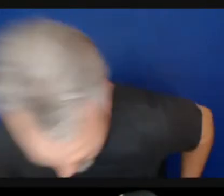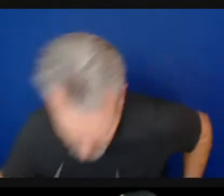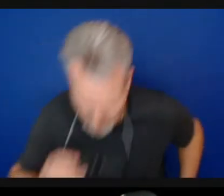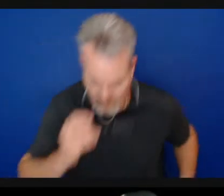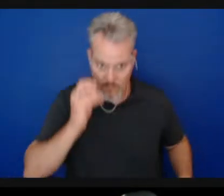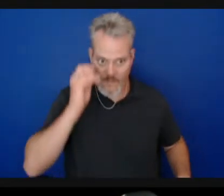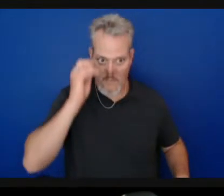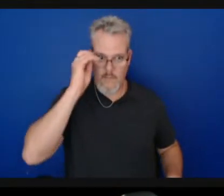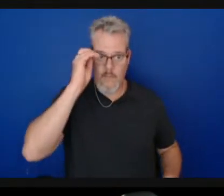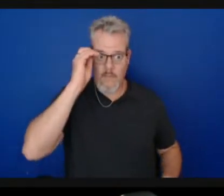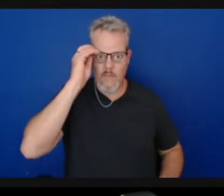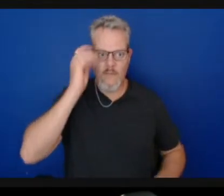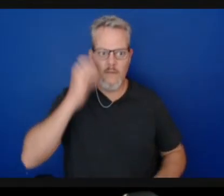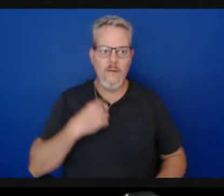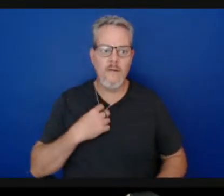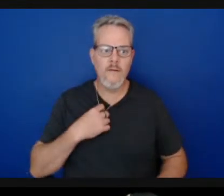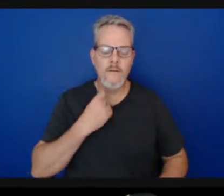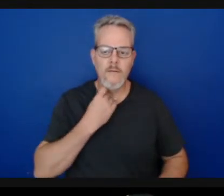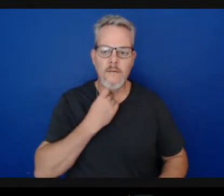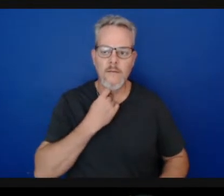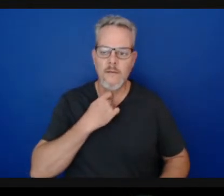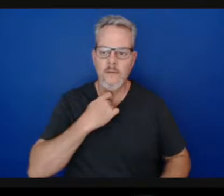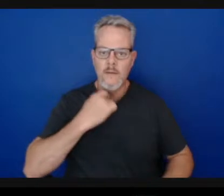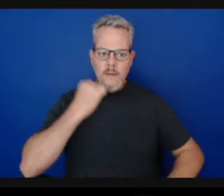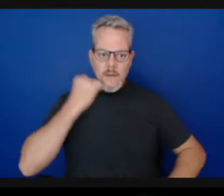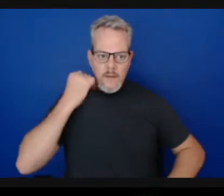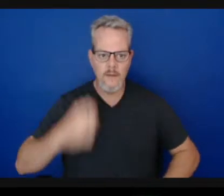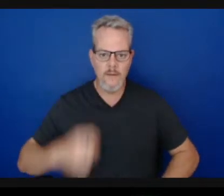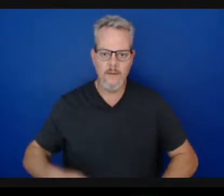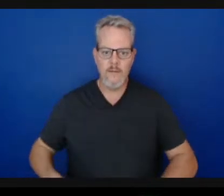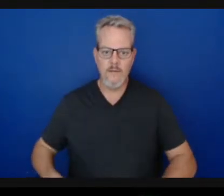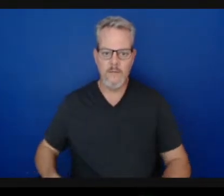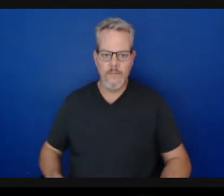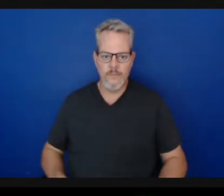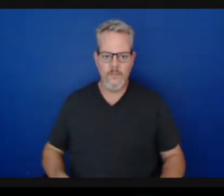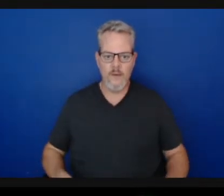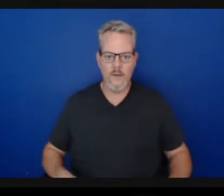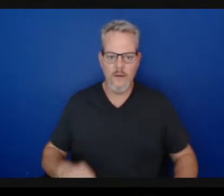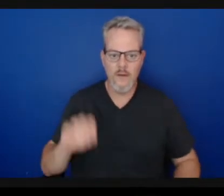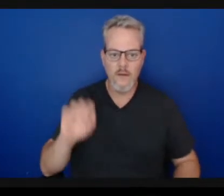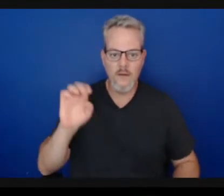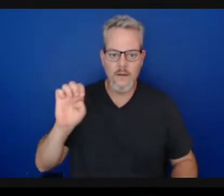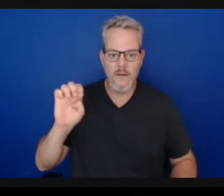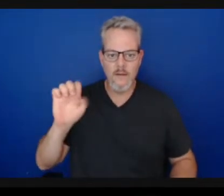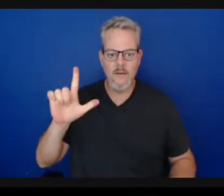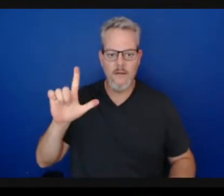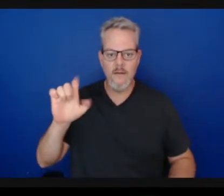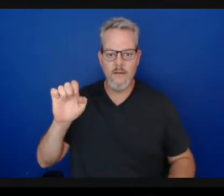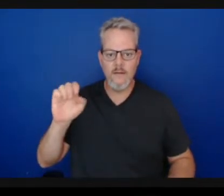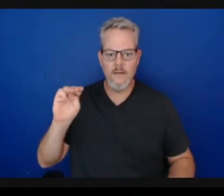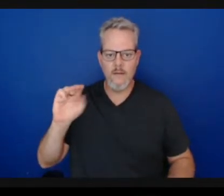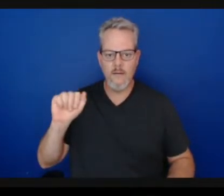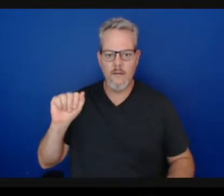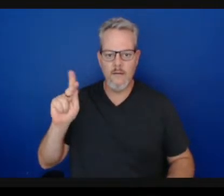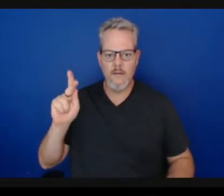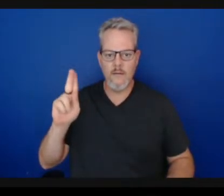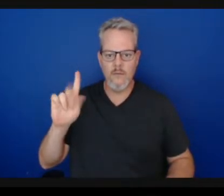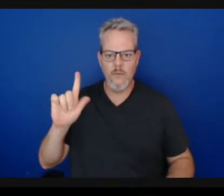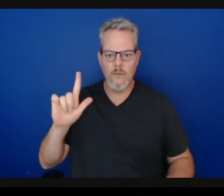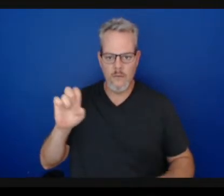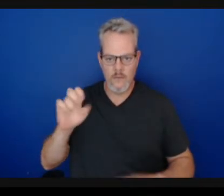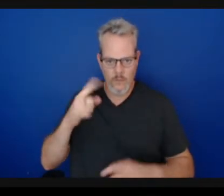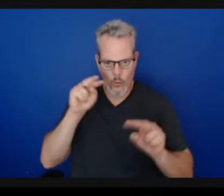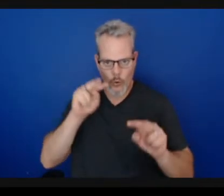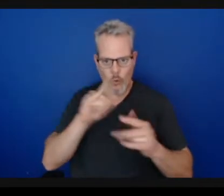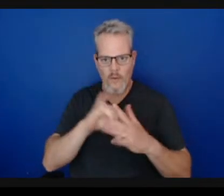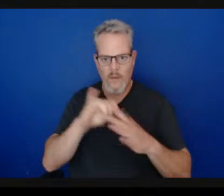let's flip the screen around here. So Ilemakule is a station we're looking at. And what I'll do is put us